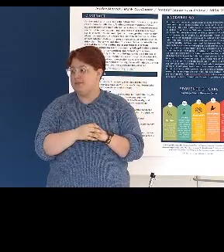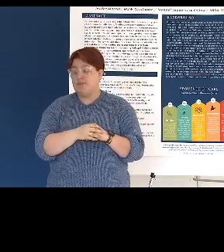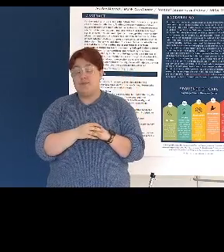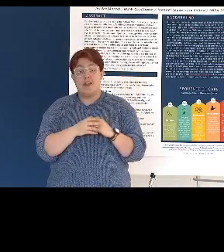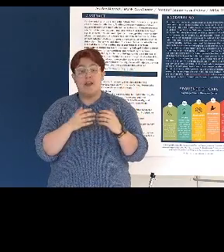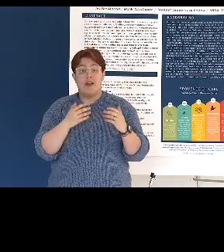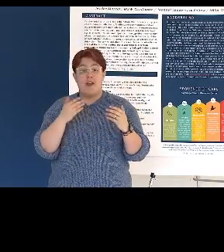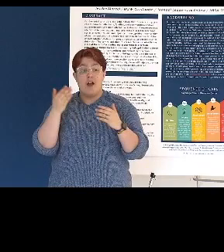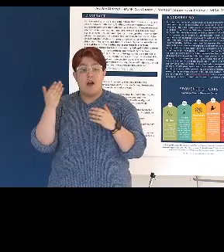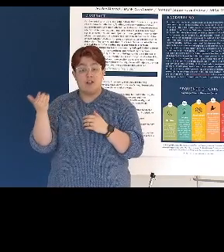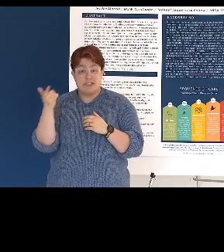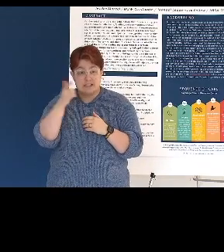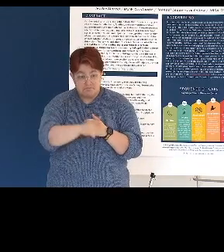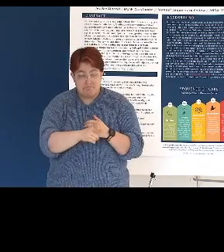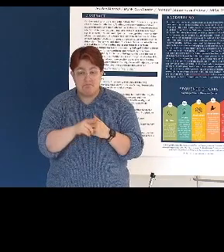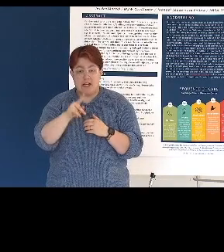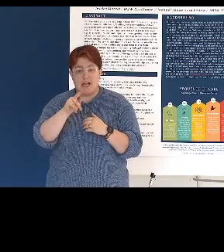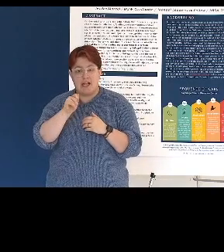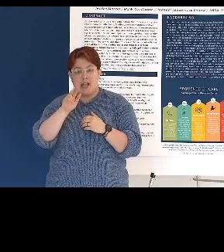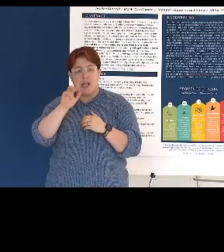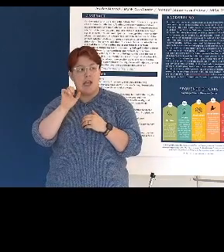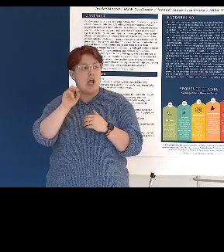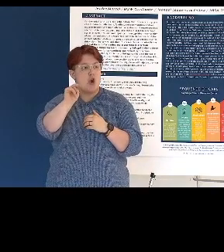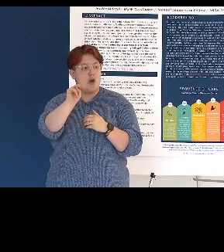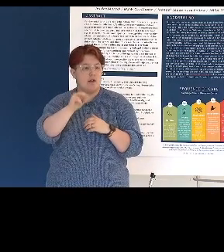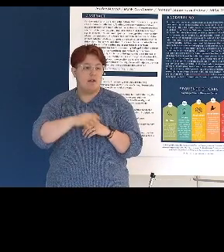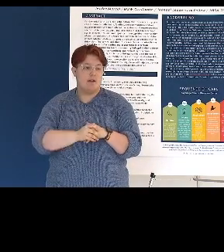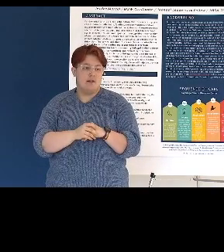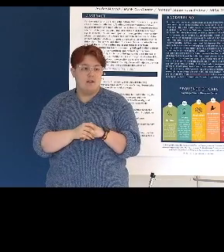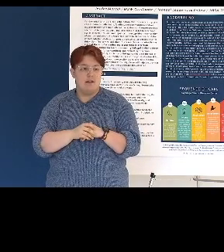And our next presenter is Karen Eke.